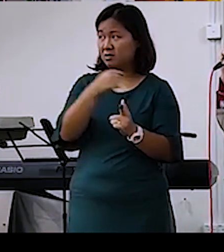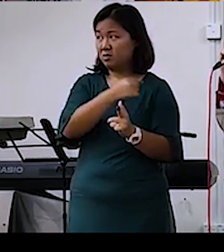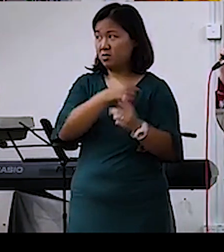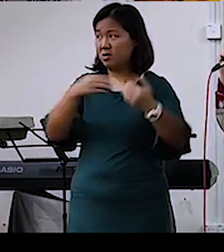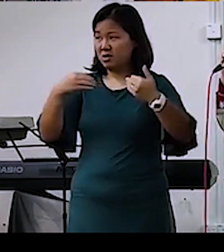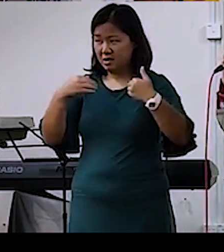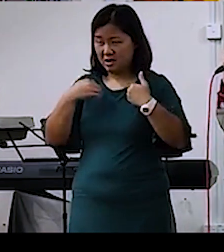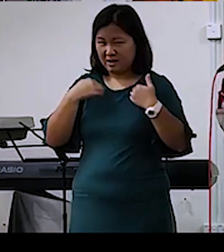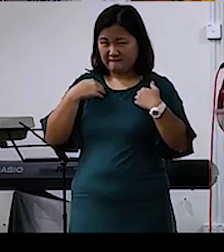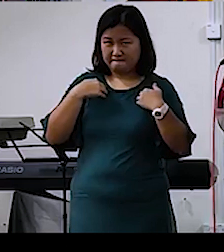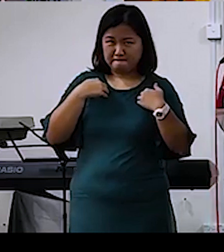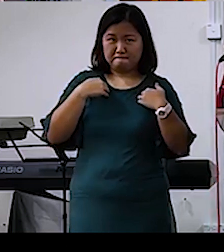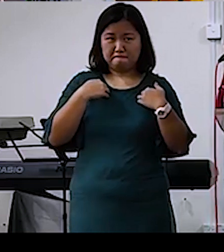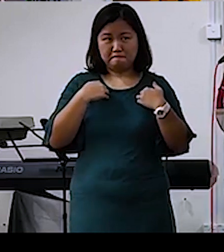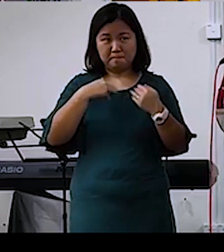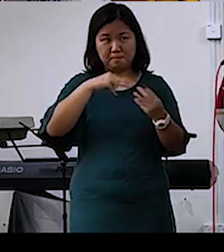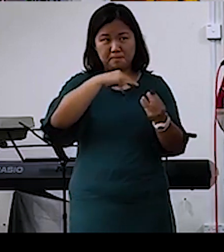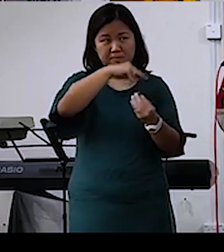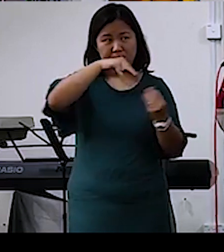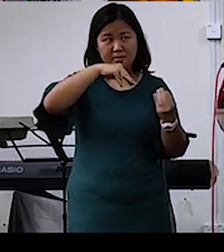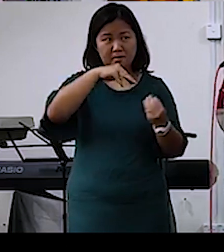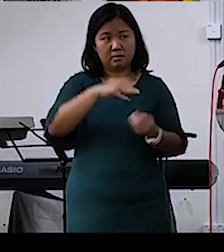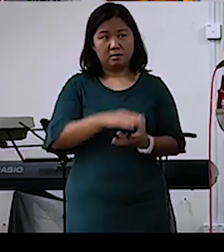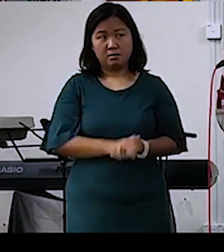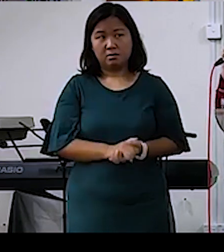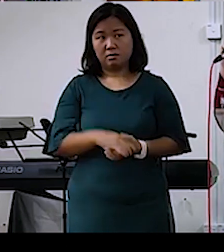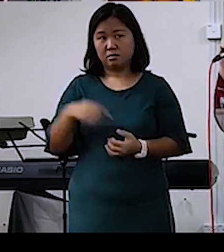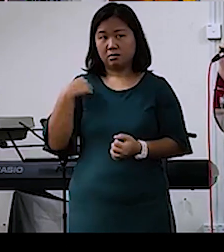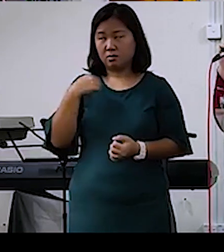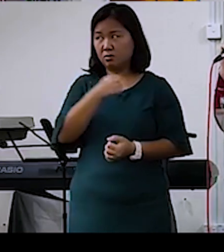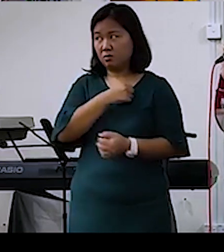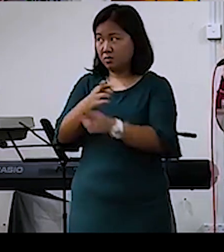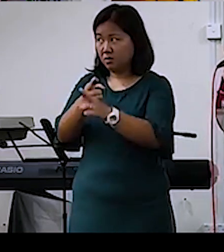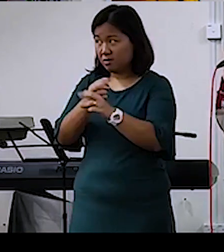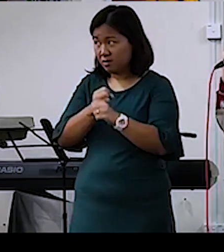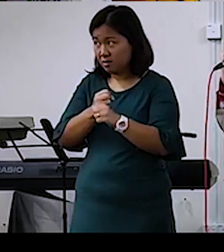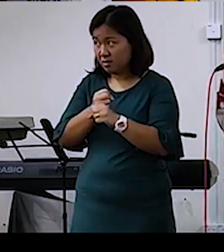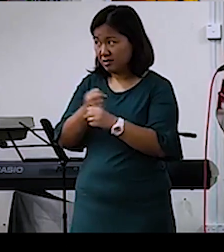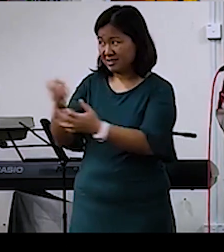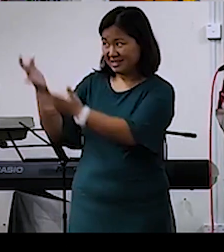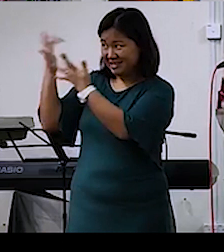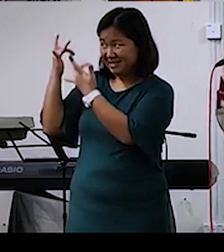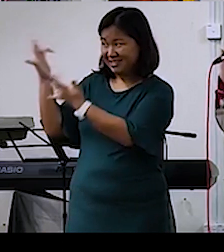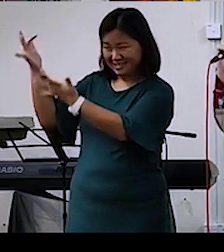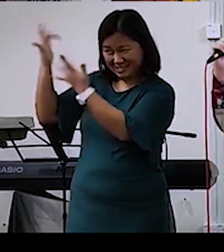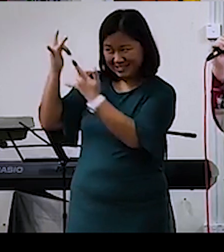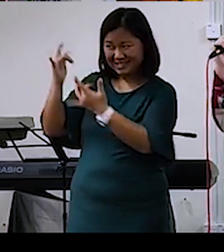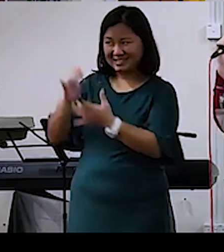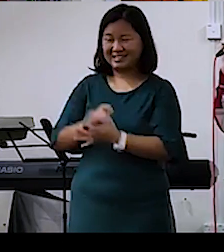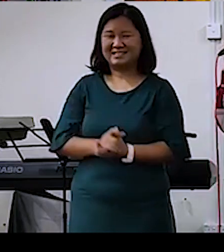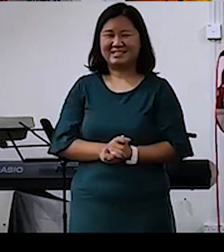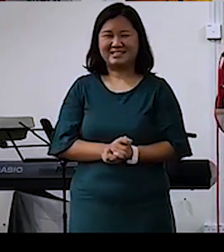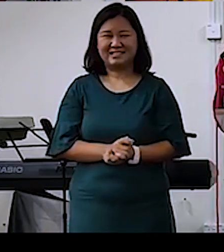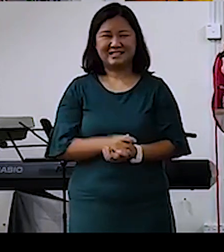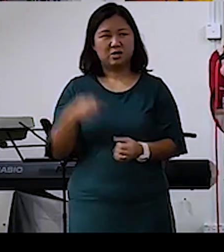have this ministry, everybody say ministry. Ministry. As we have received mercy, say mercy. Mercy. We do